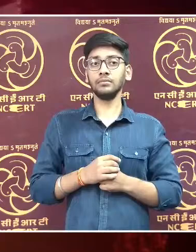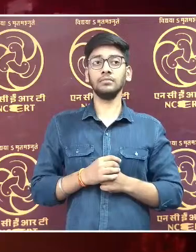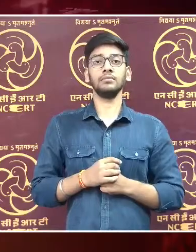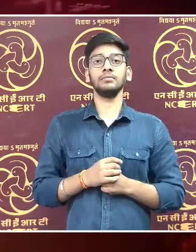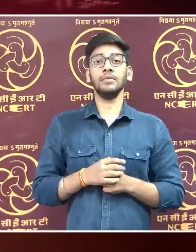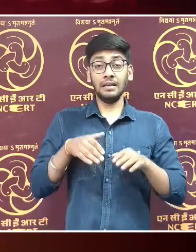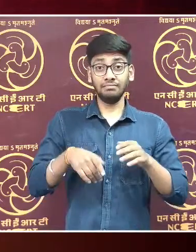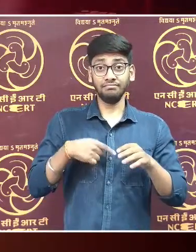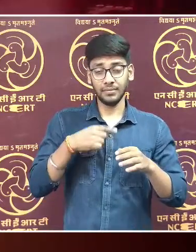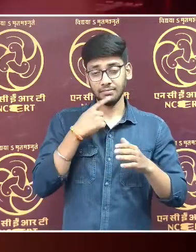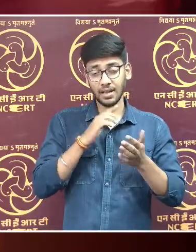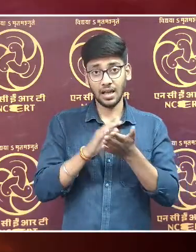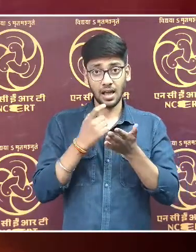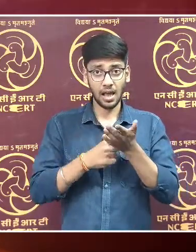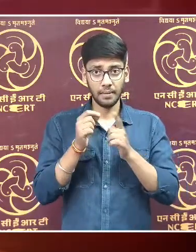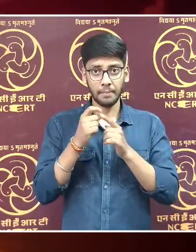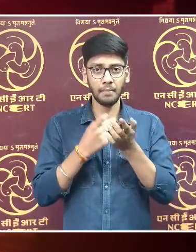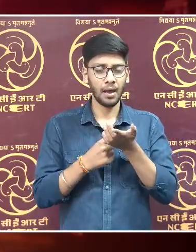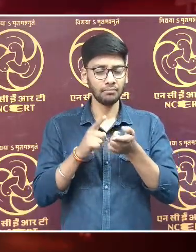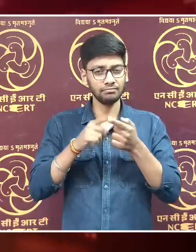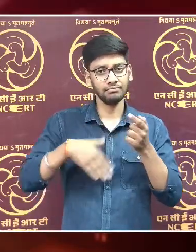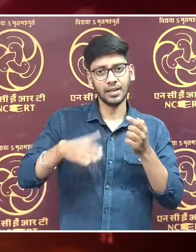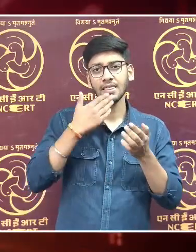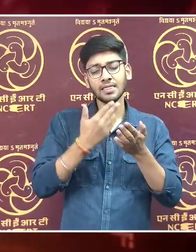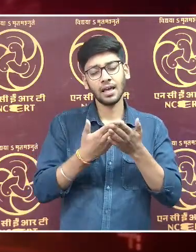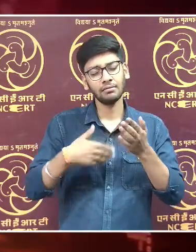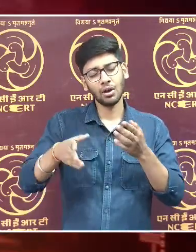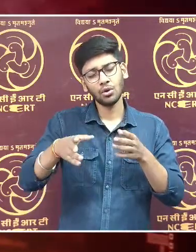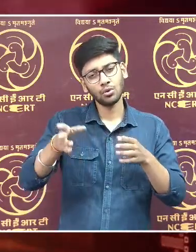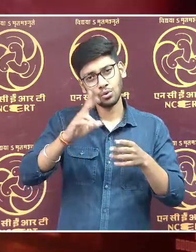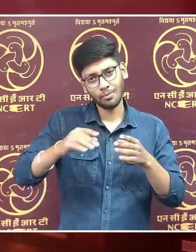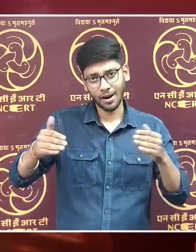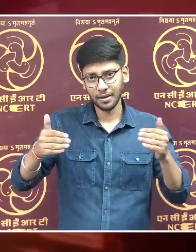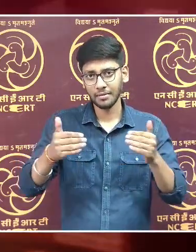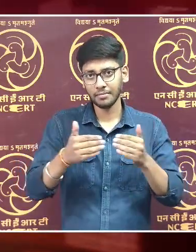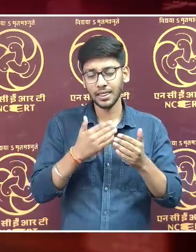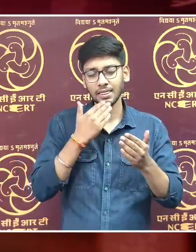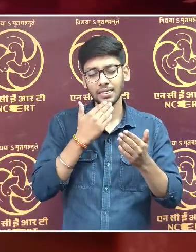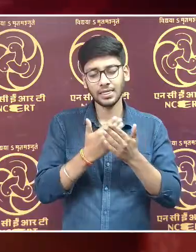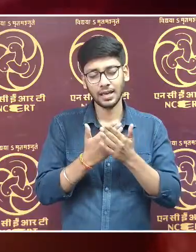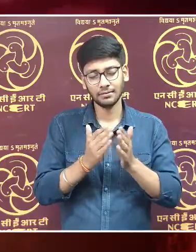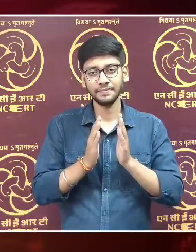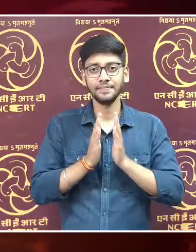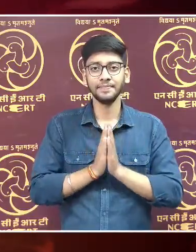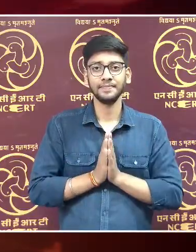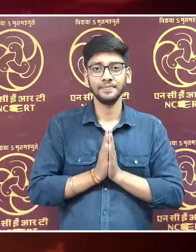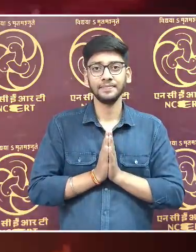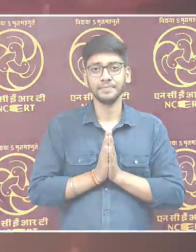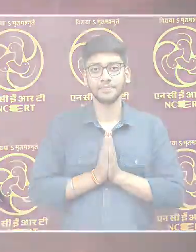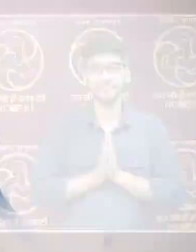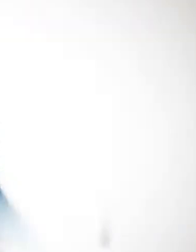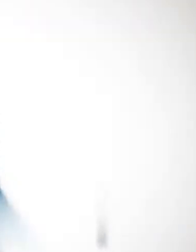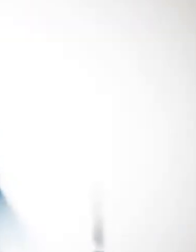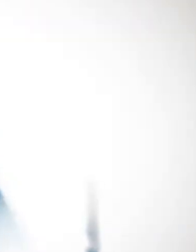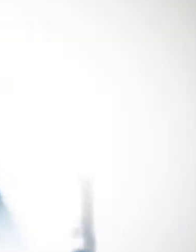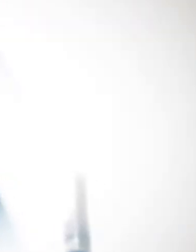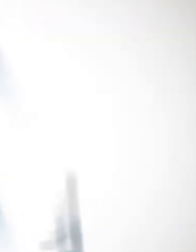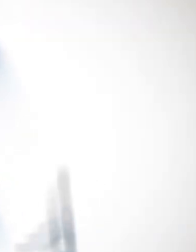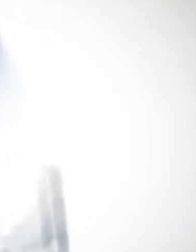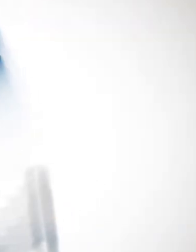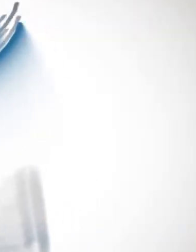this, it's me, Harpreet Kaur, taking leave of you, and will join you soon. Take care. Namaskar.